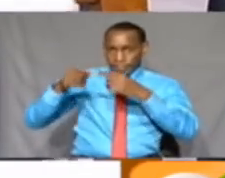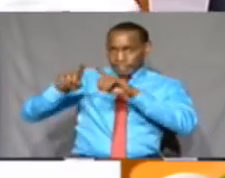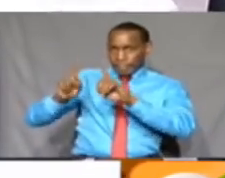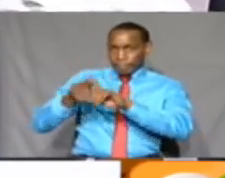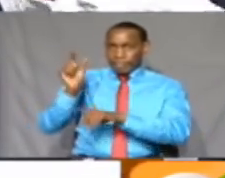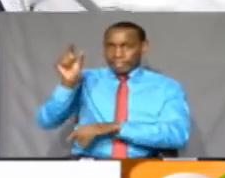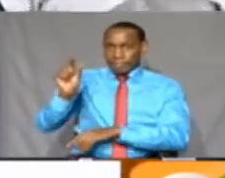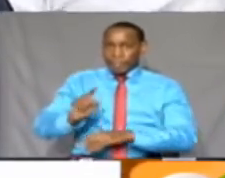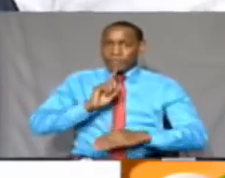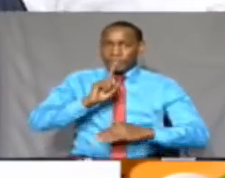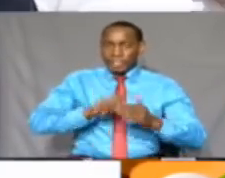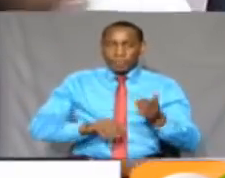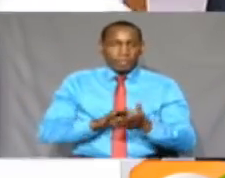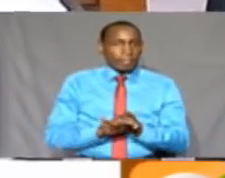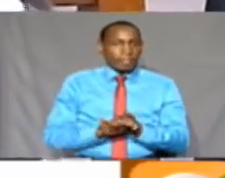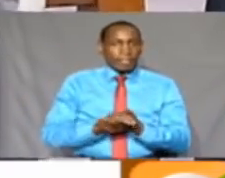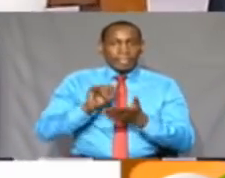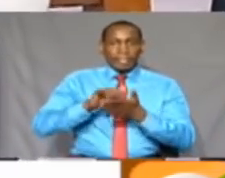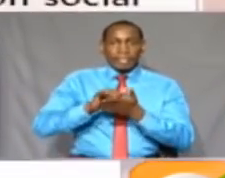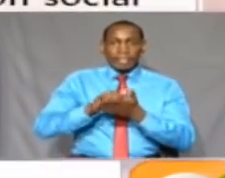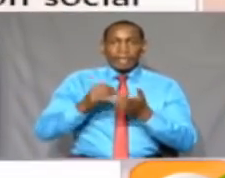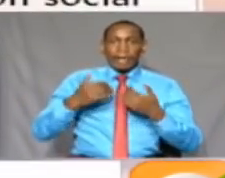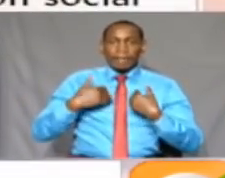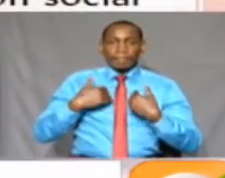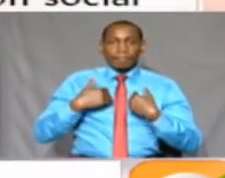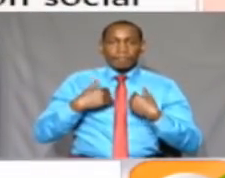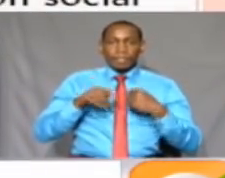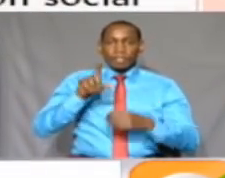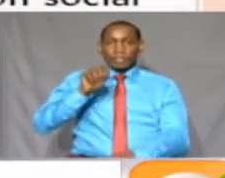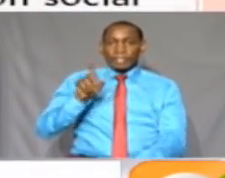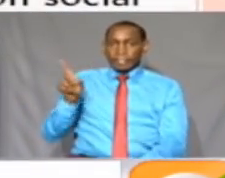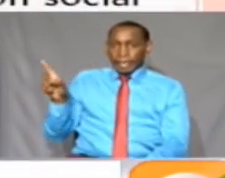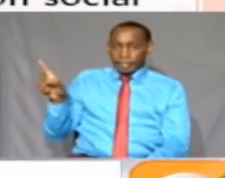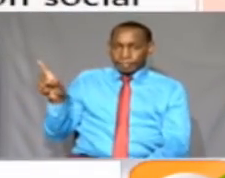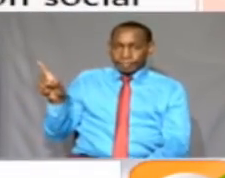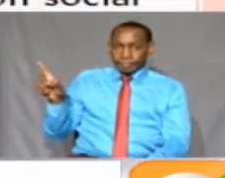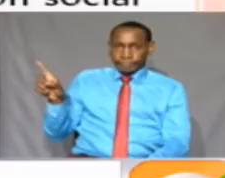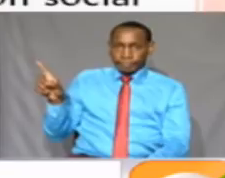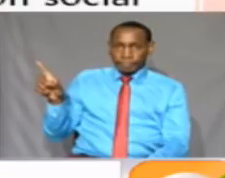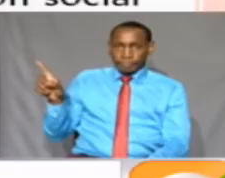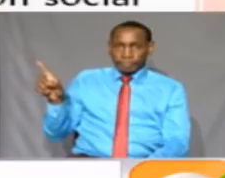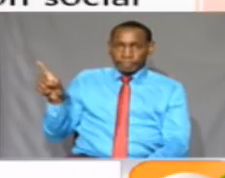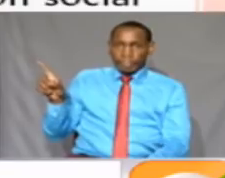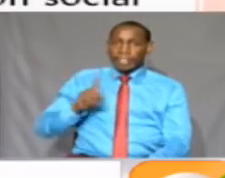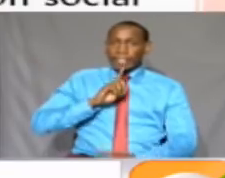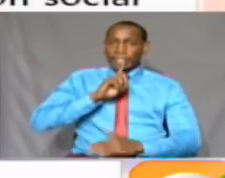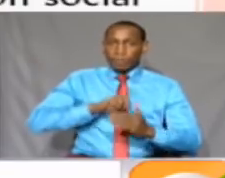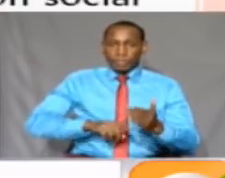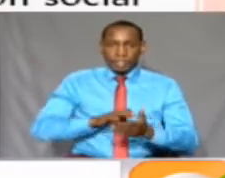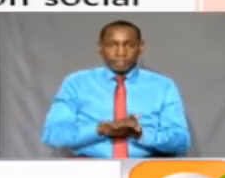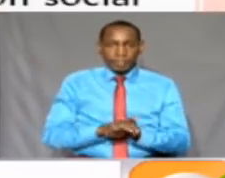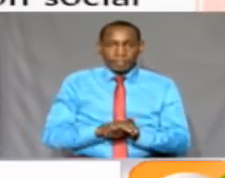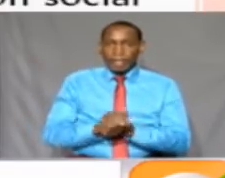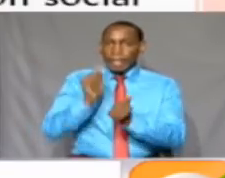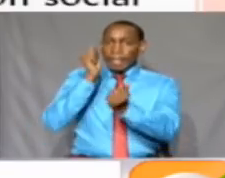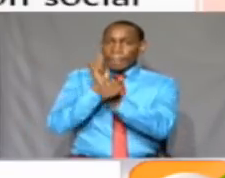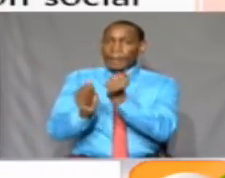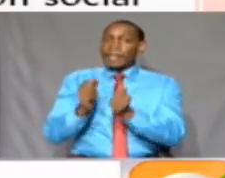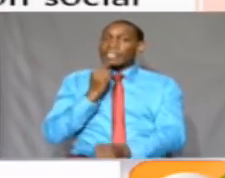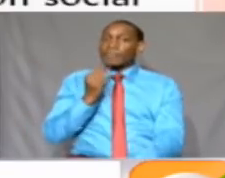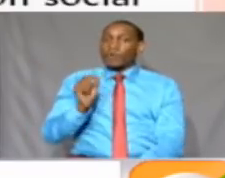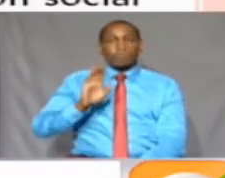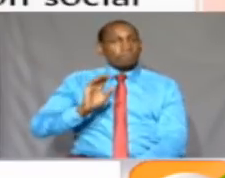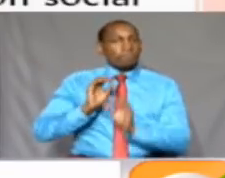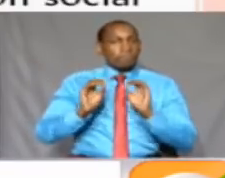step in there and say, do you have that tweet? Yeah, there it is right there. And basically you said, don't punish the boy.